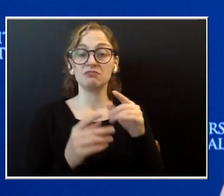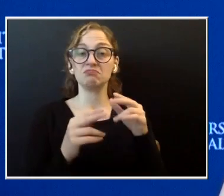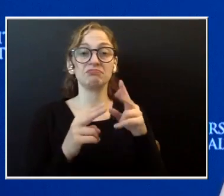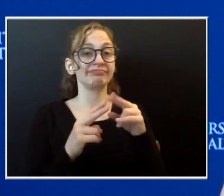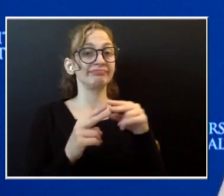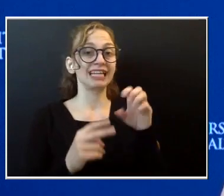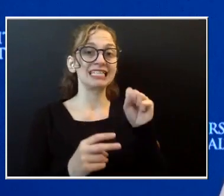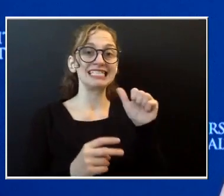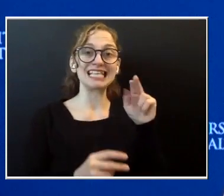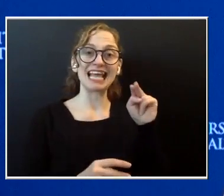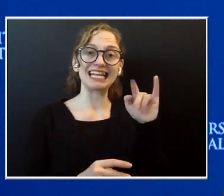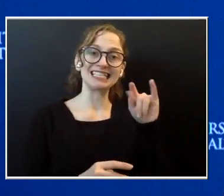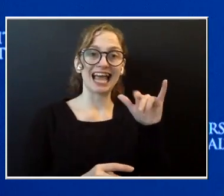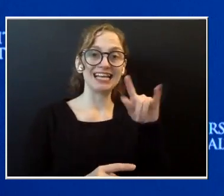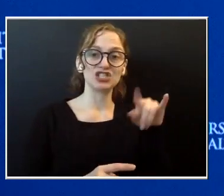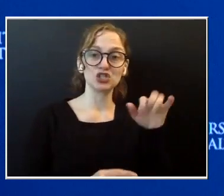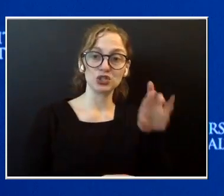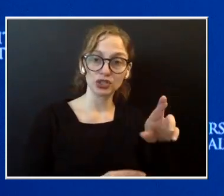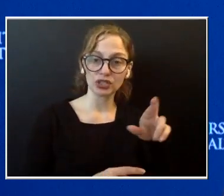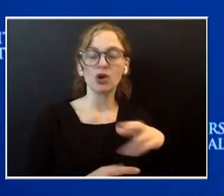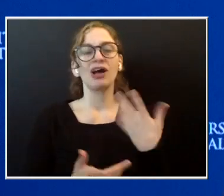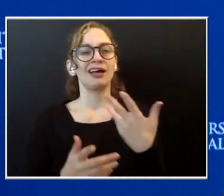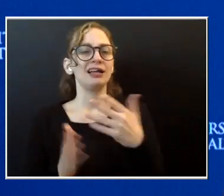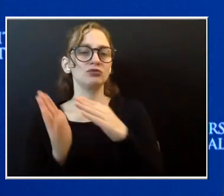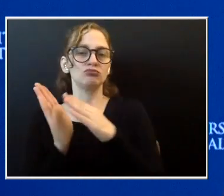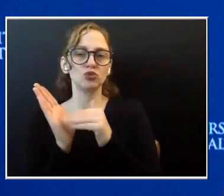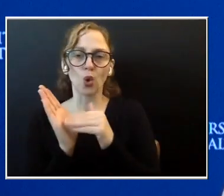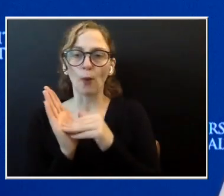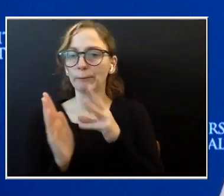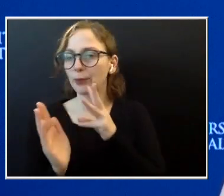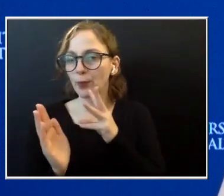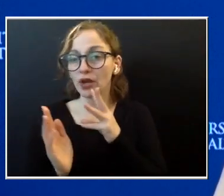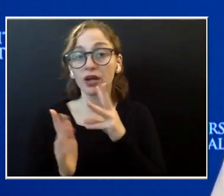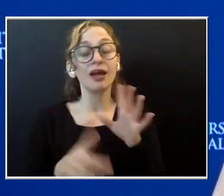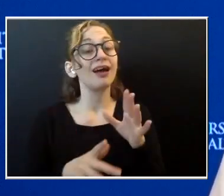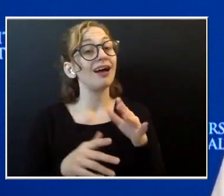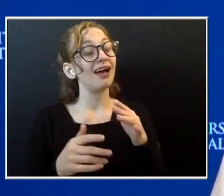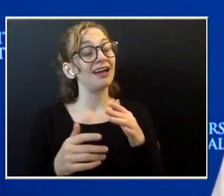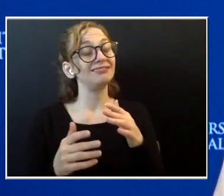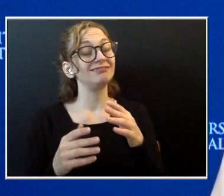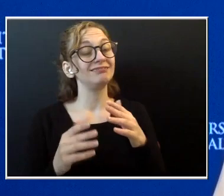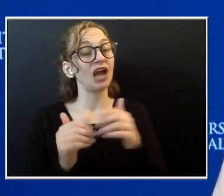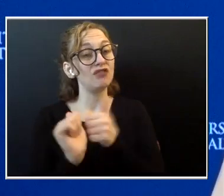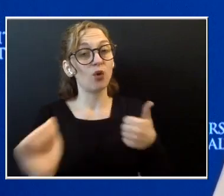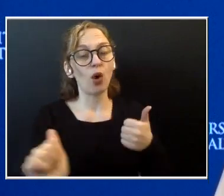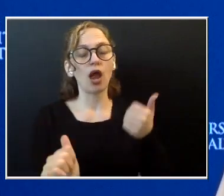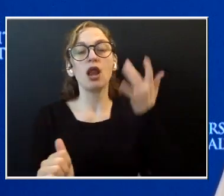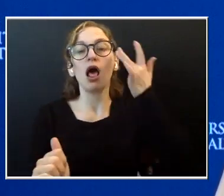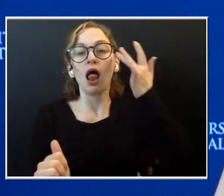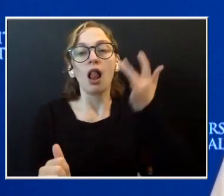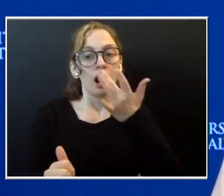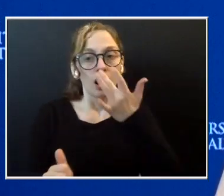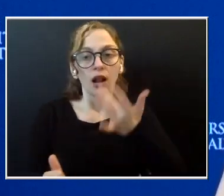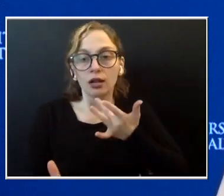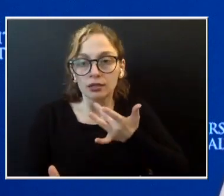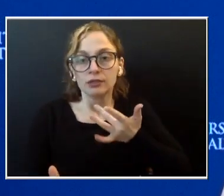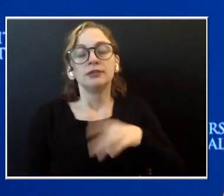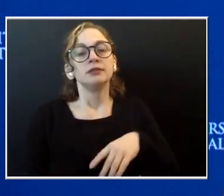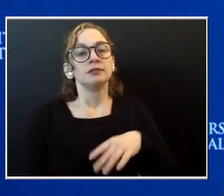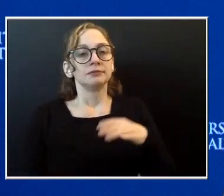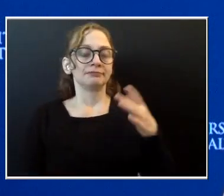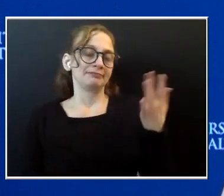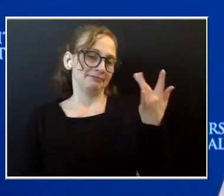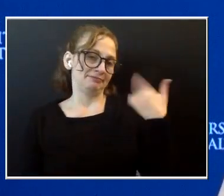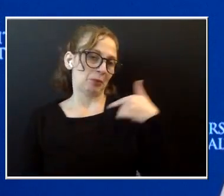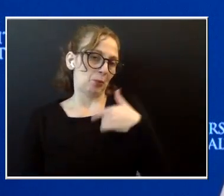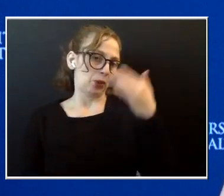And then just avoiding touching your hands to your eyes, your nose, or your mouth, because we know that those high touch surfaces are contaminated with those viruses all